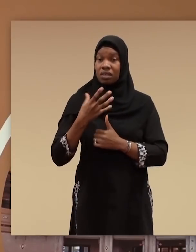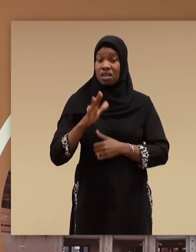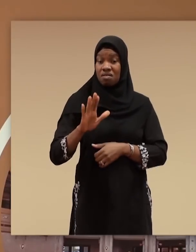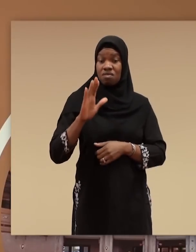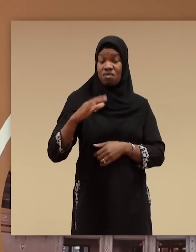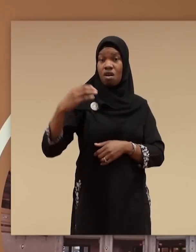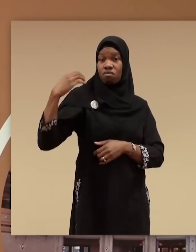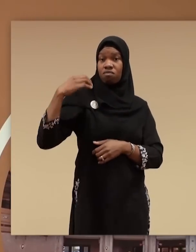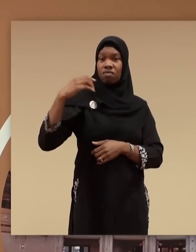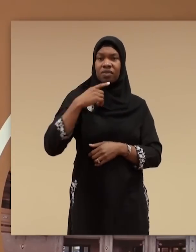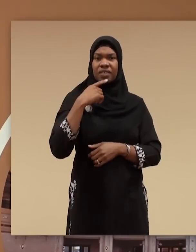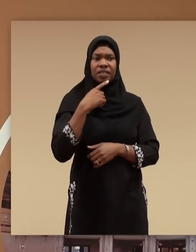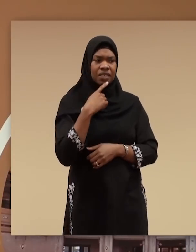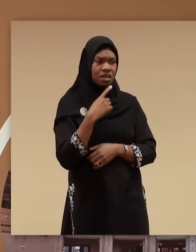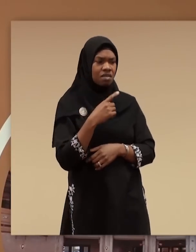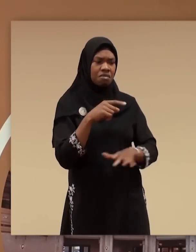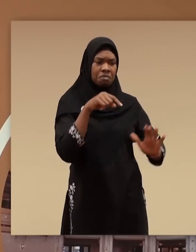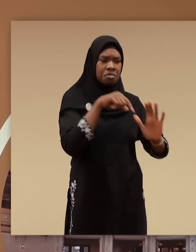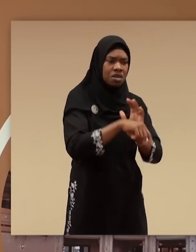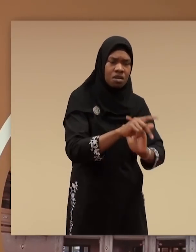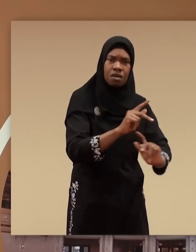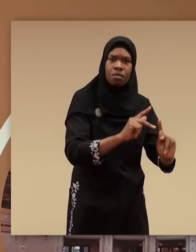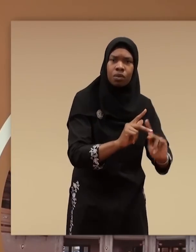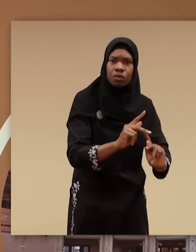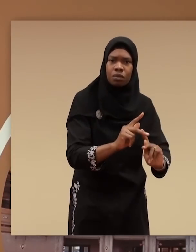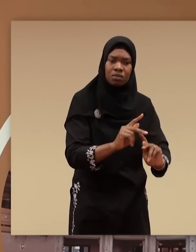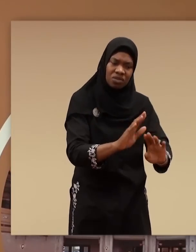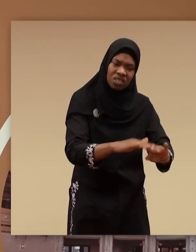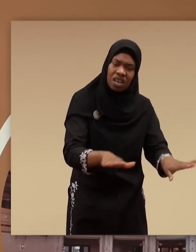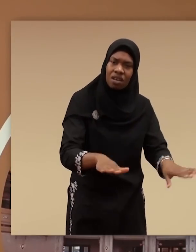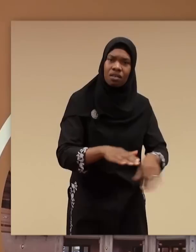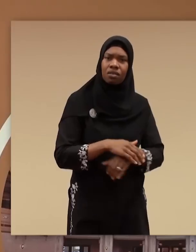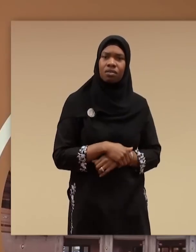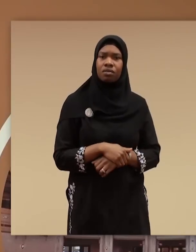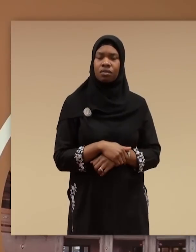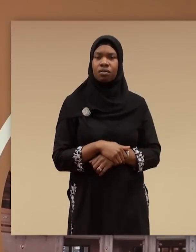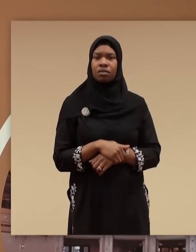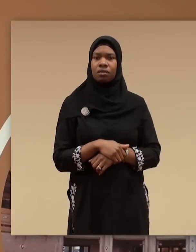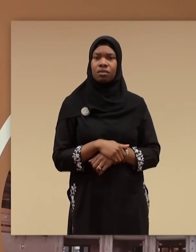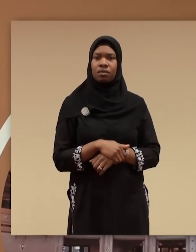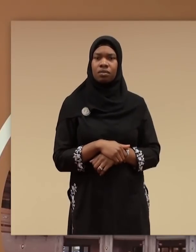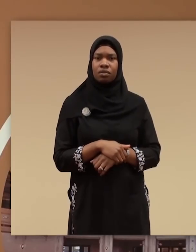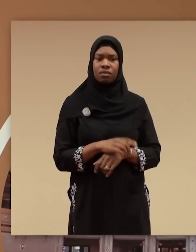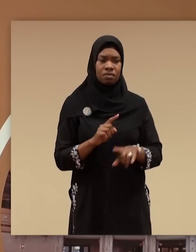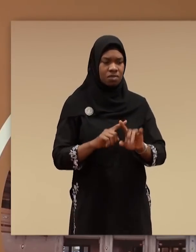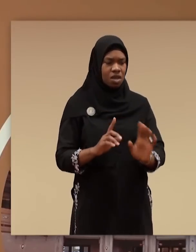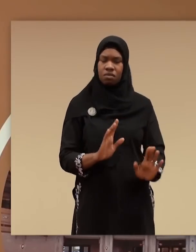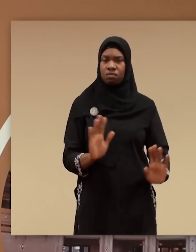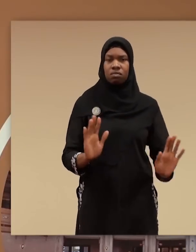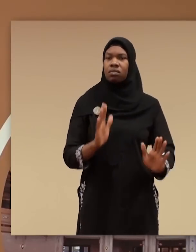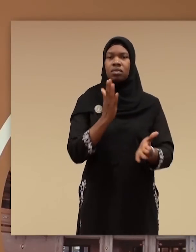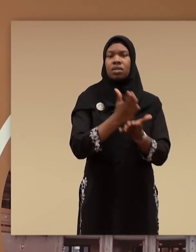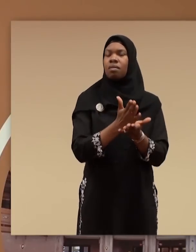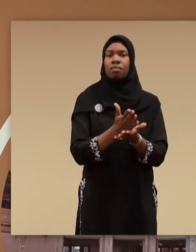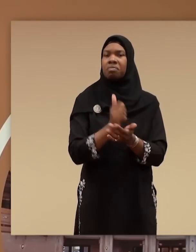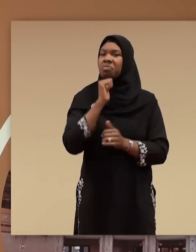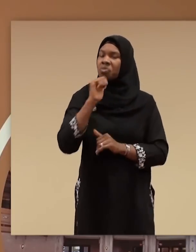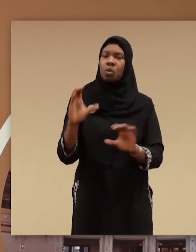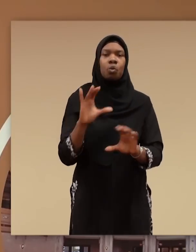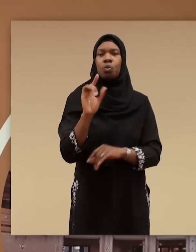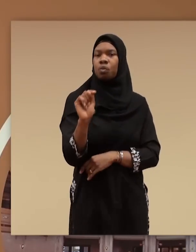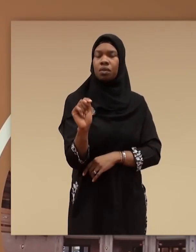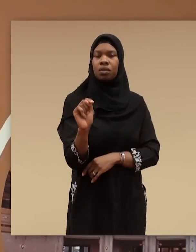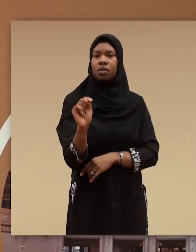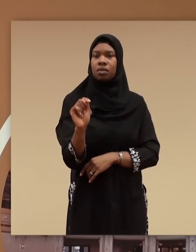refuse. Because you cannot override the divine laws by the human